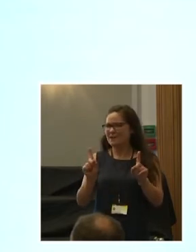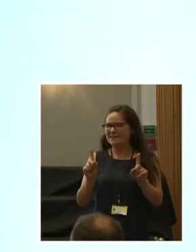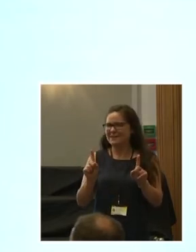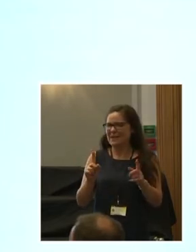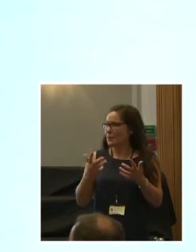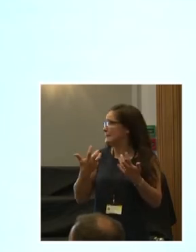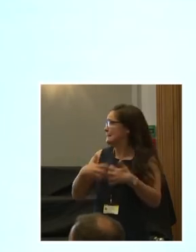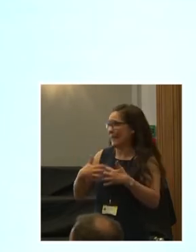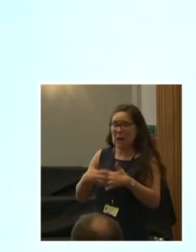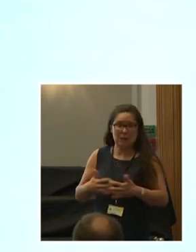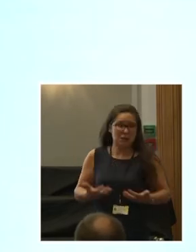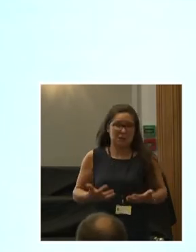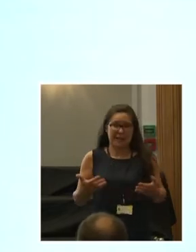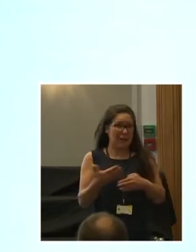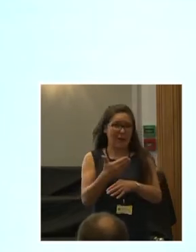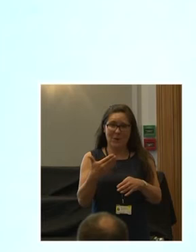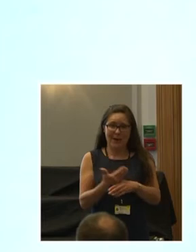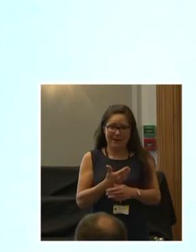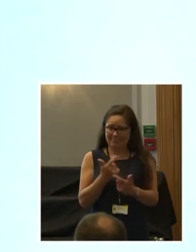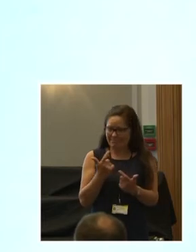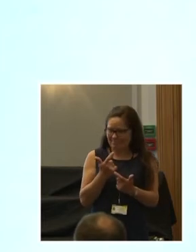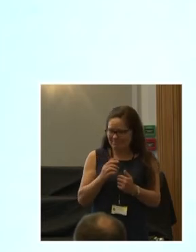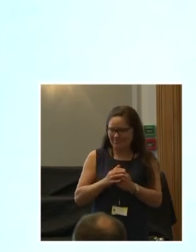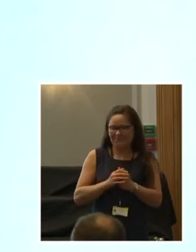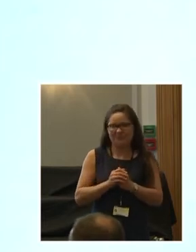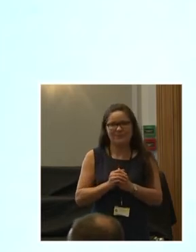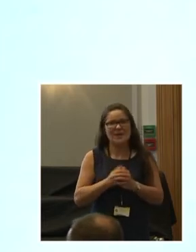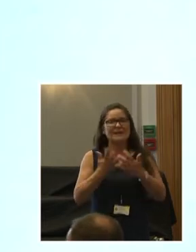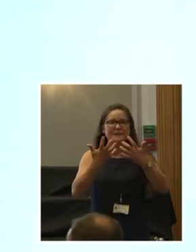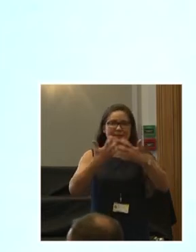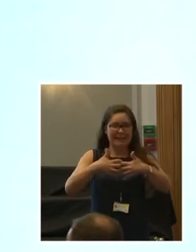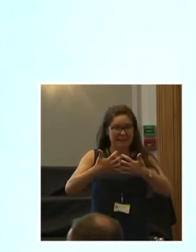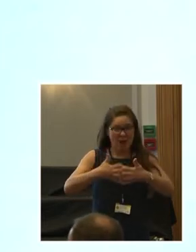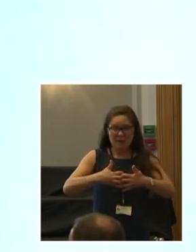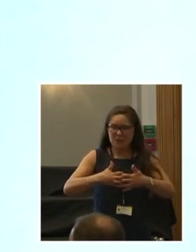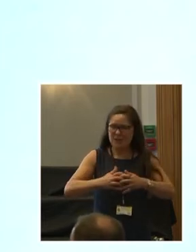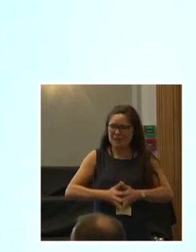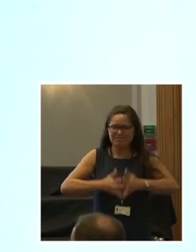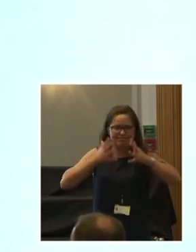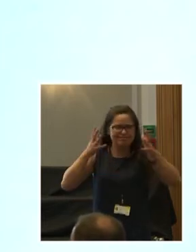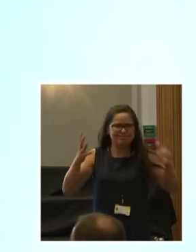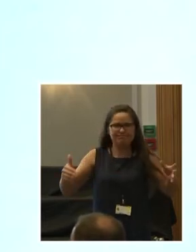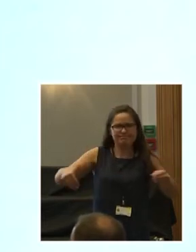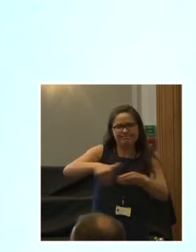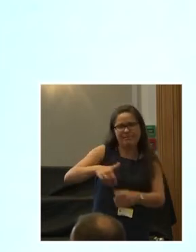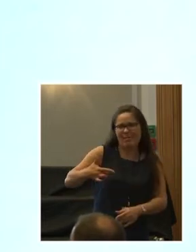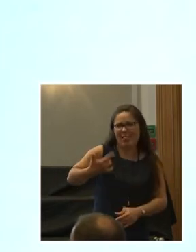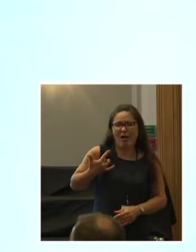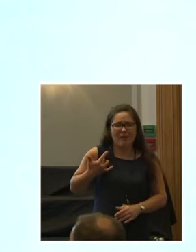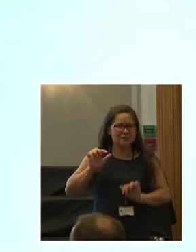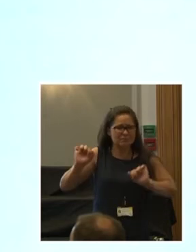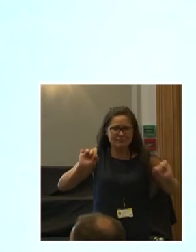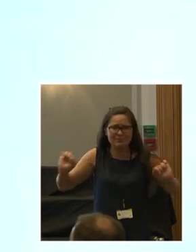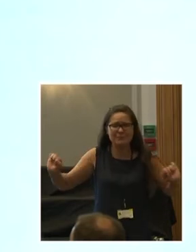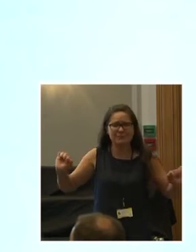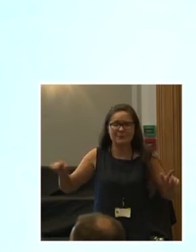today, you can't deny it forms a massive, massive part of our lives. And it's becoming increasingly so with members of our